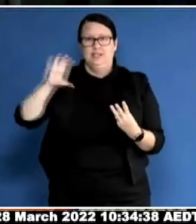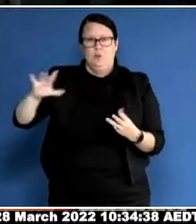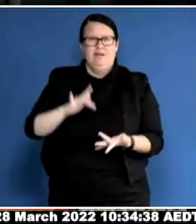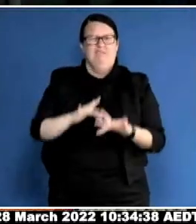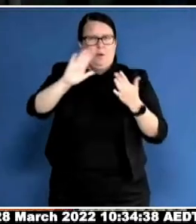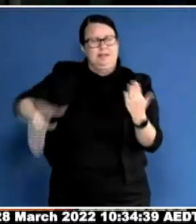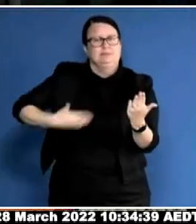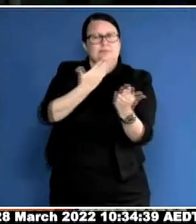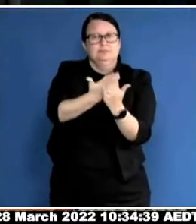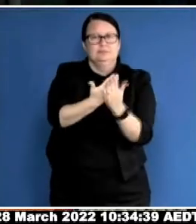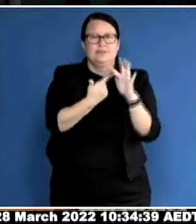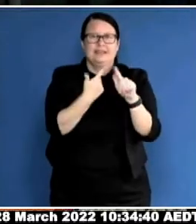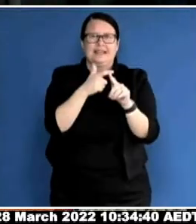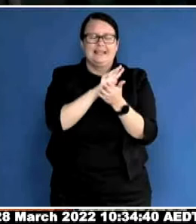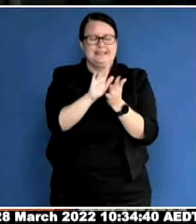Exhibit